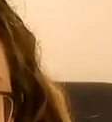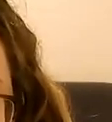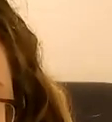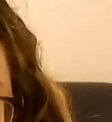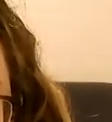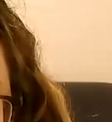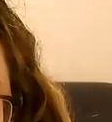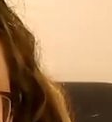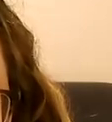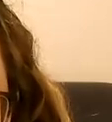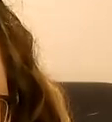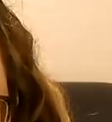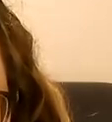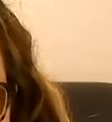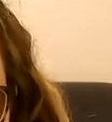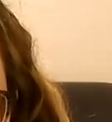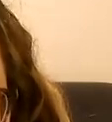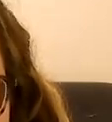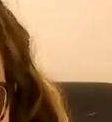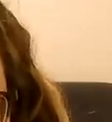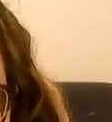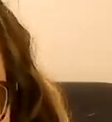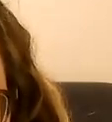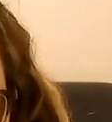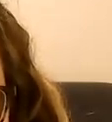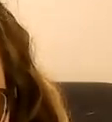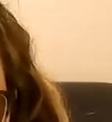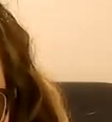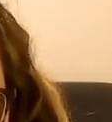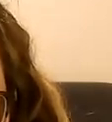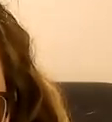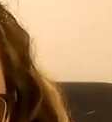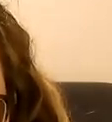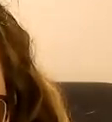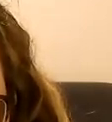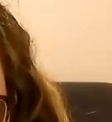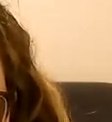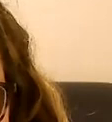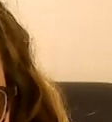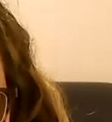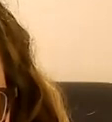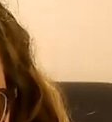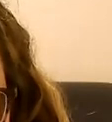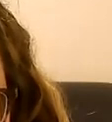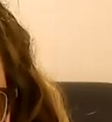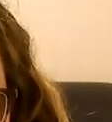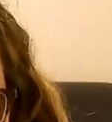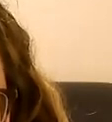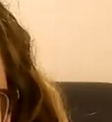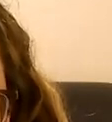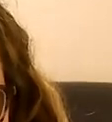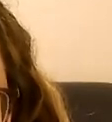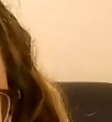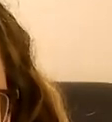where presentations would be appropriate, please contact us. That is something that we do regularly. Again, in